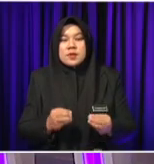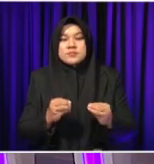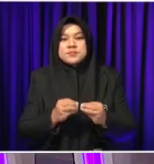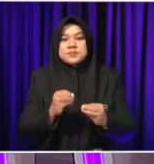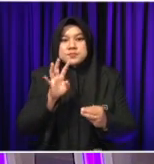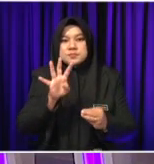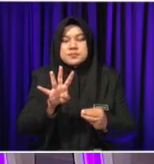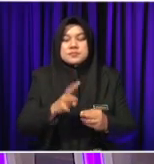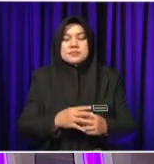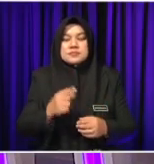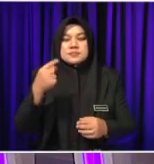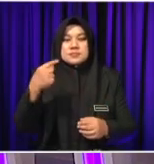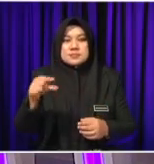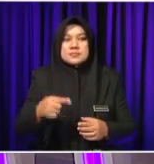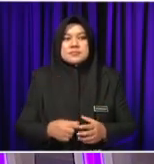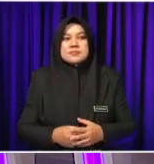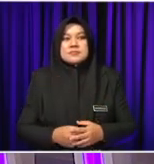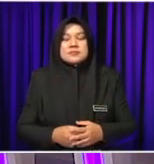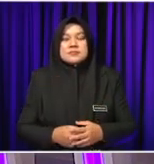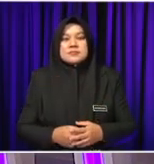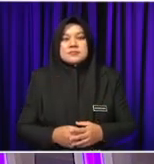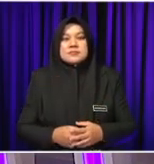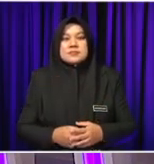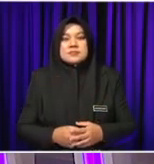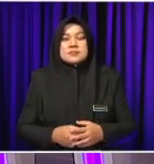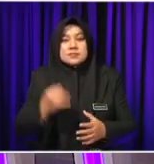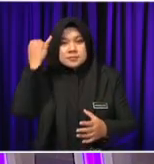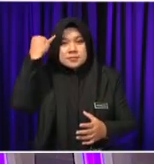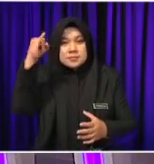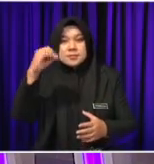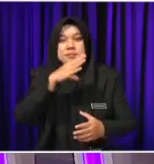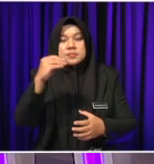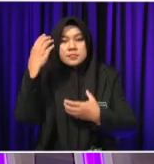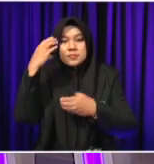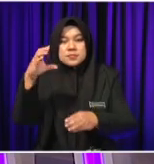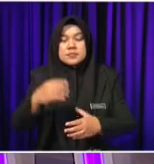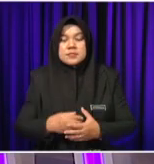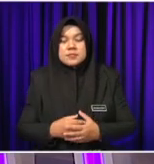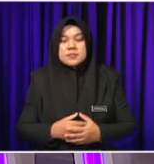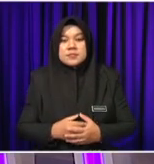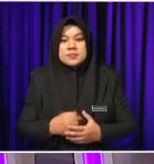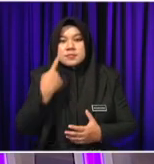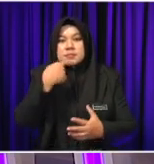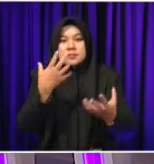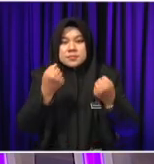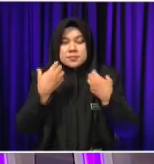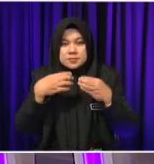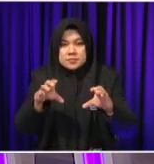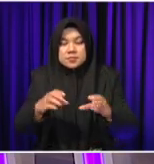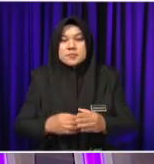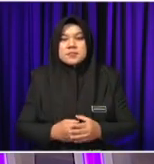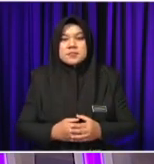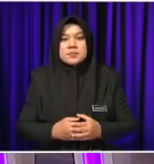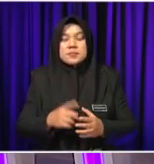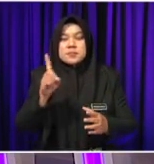one, two, three, four. Right. And it's a green colour. Green. So green colour indicates ideas and suggestions. Anyone wish to give it a shot? Which lyrics and